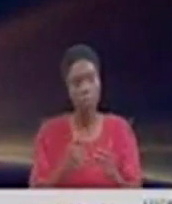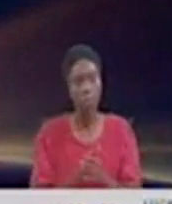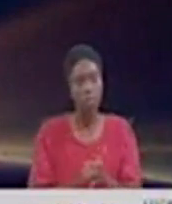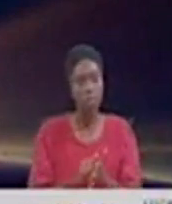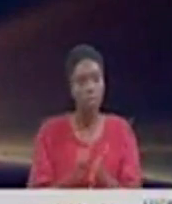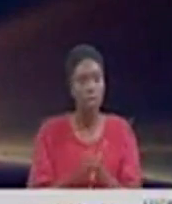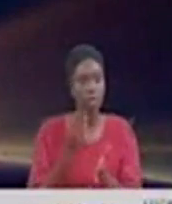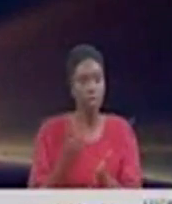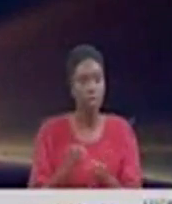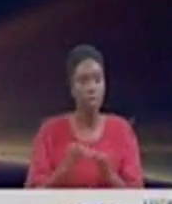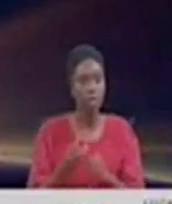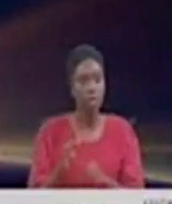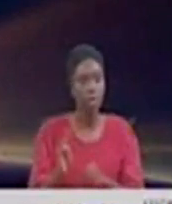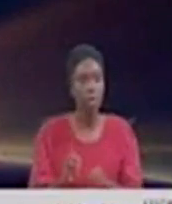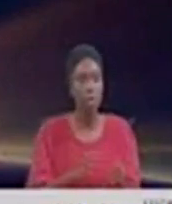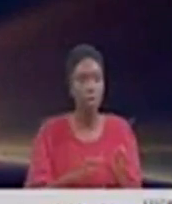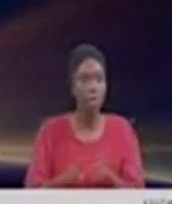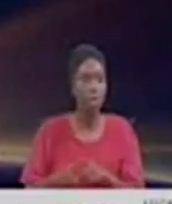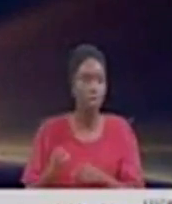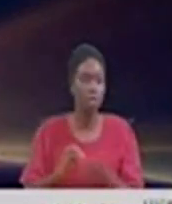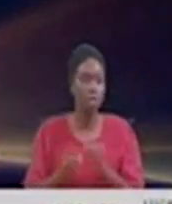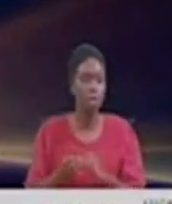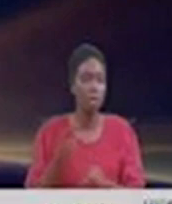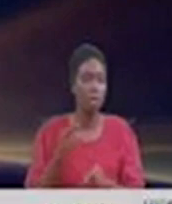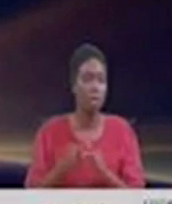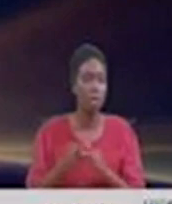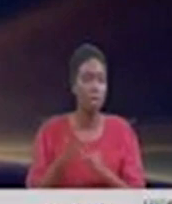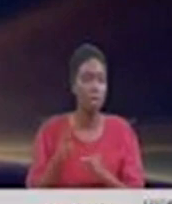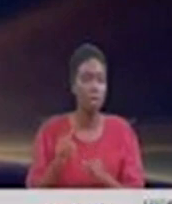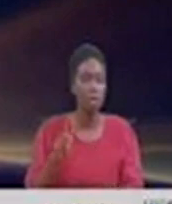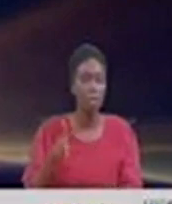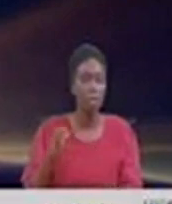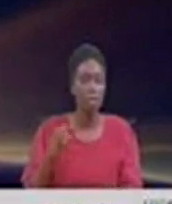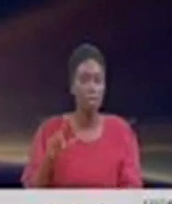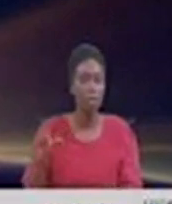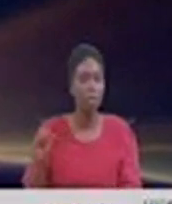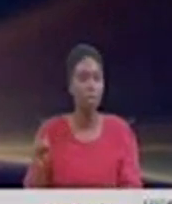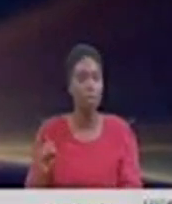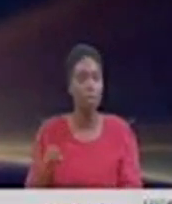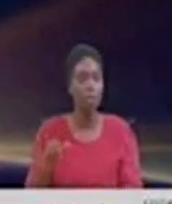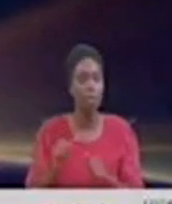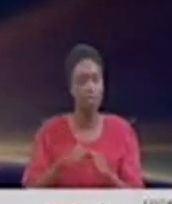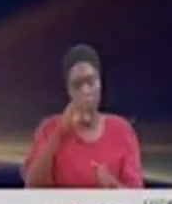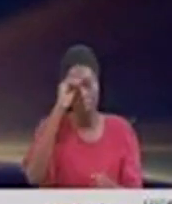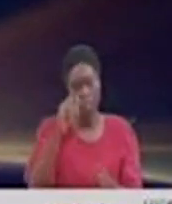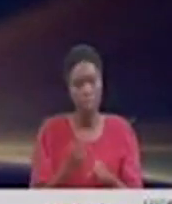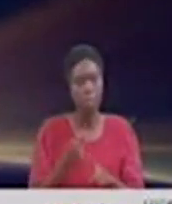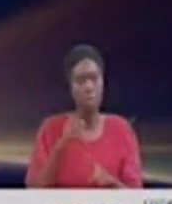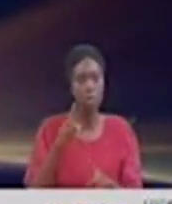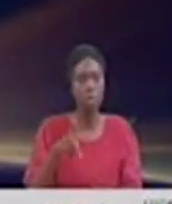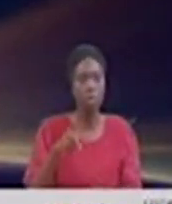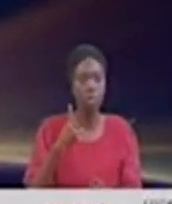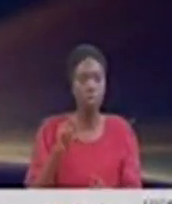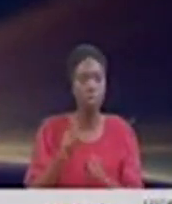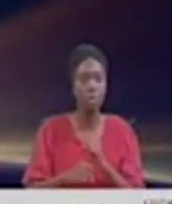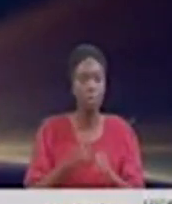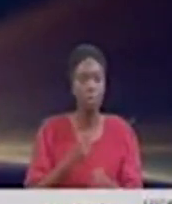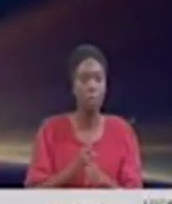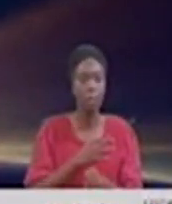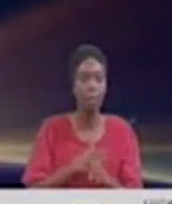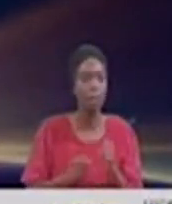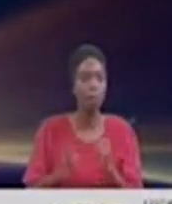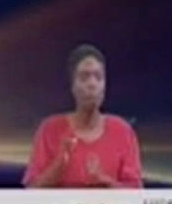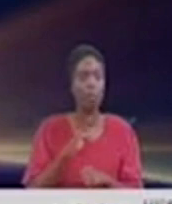fathers, those that were numbered of them, according to the number of the names, by their polls, every male from 20 years old and